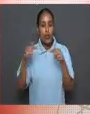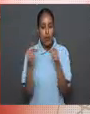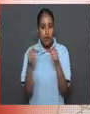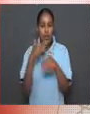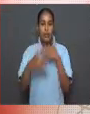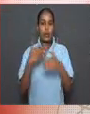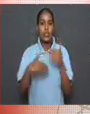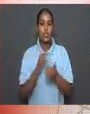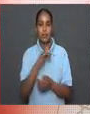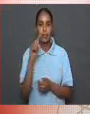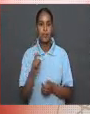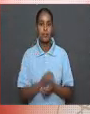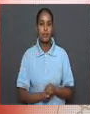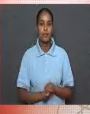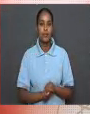contact process?